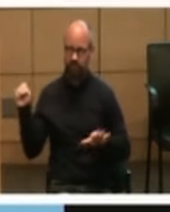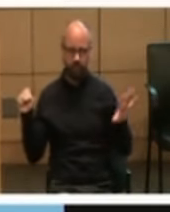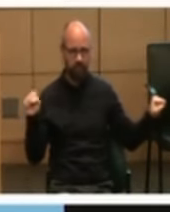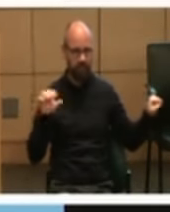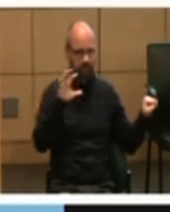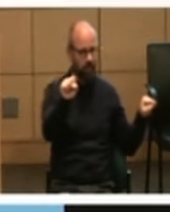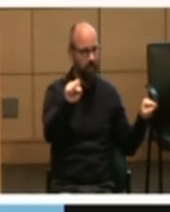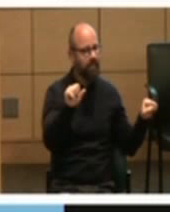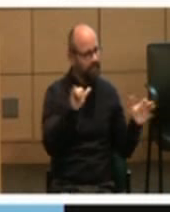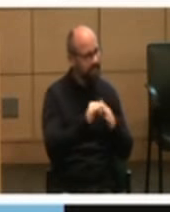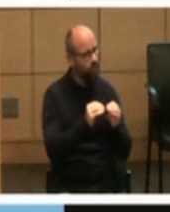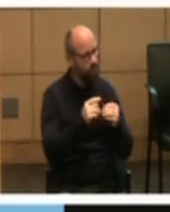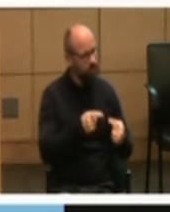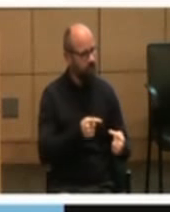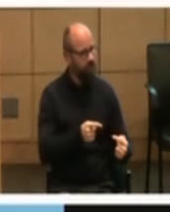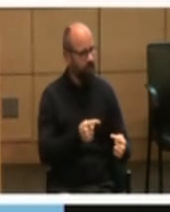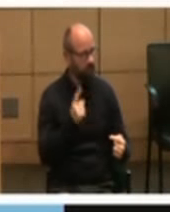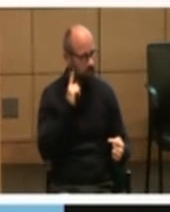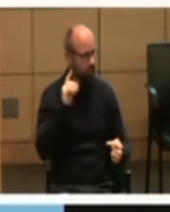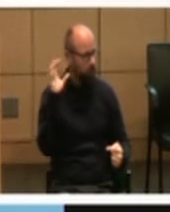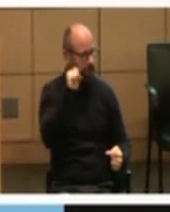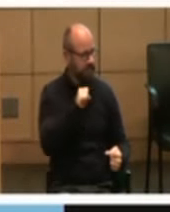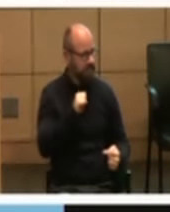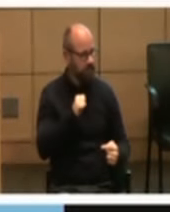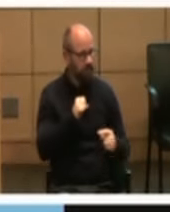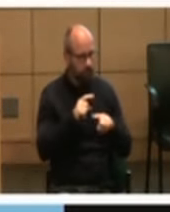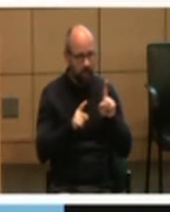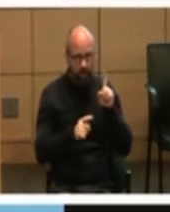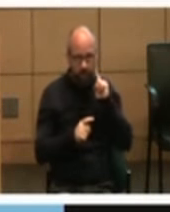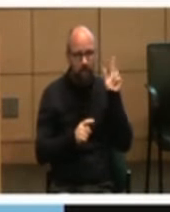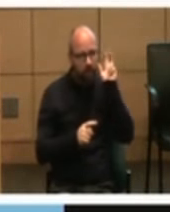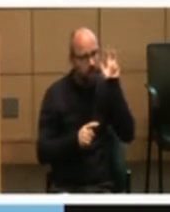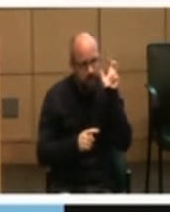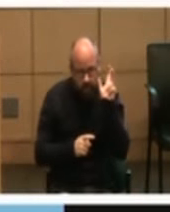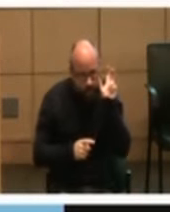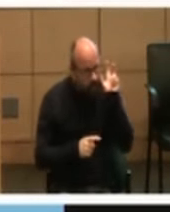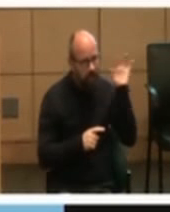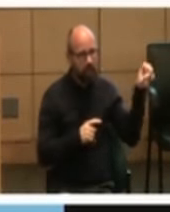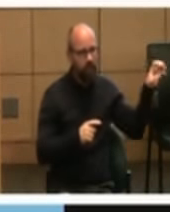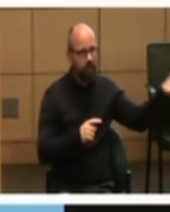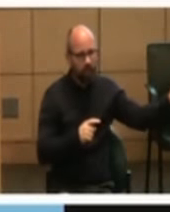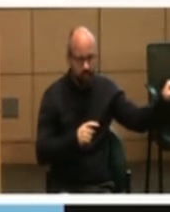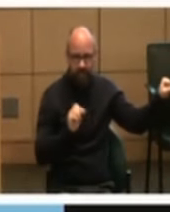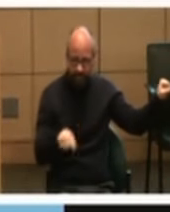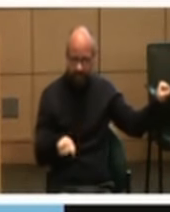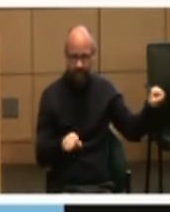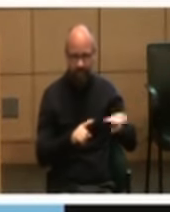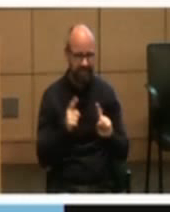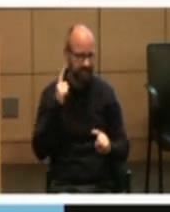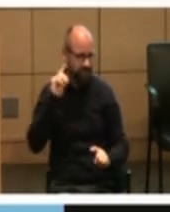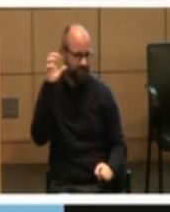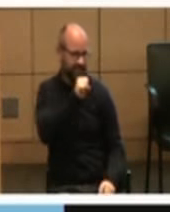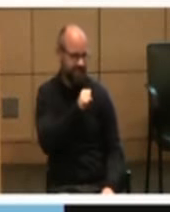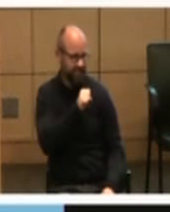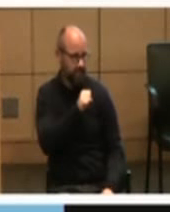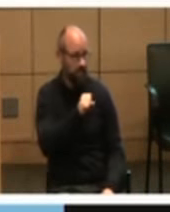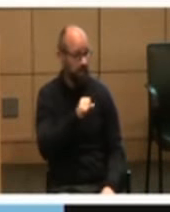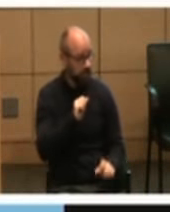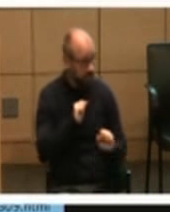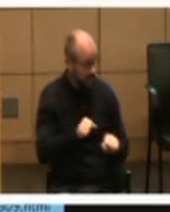might be a more difficult listening environment for a child with unilateral hearing loss. So can we use something like this in the